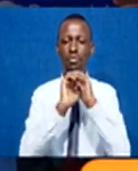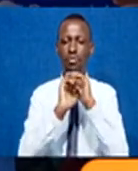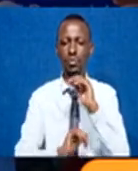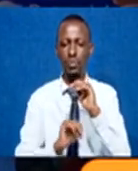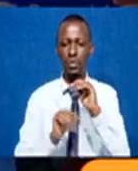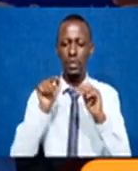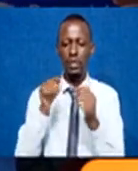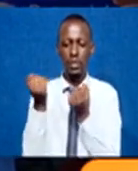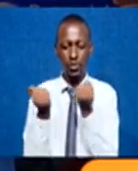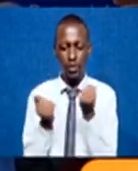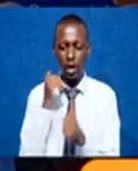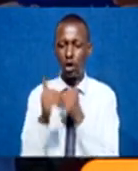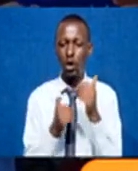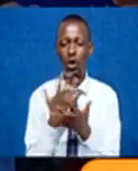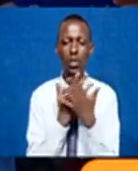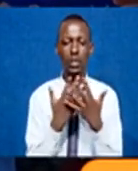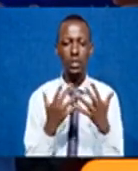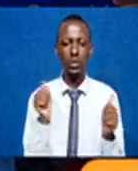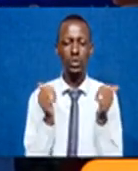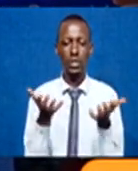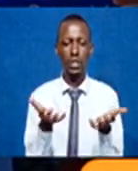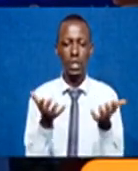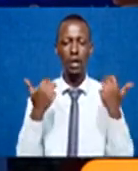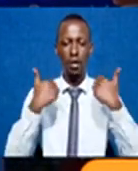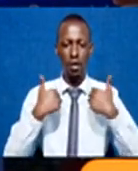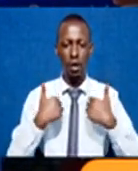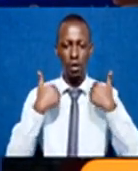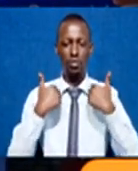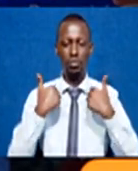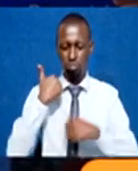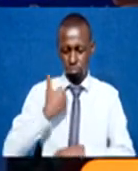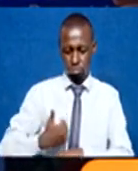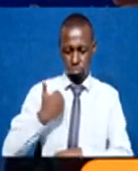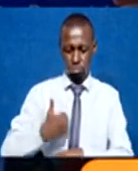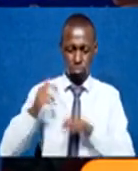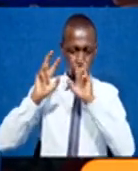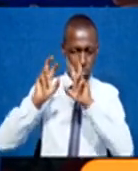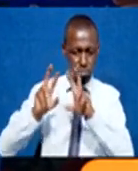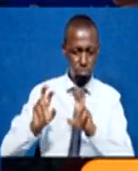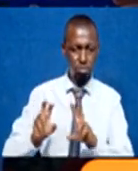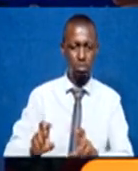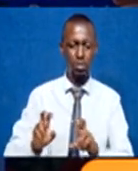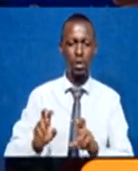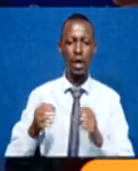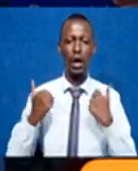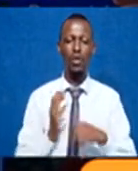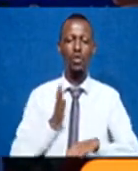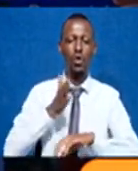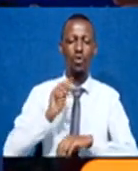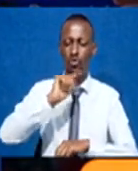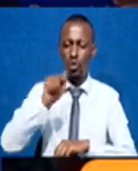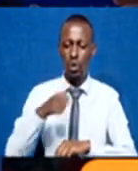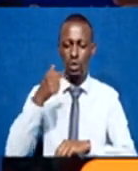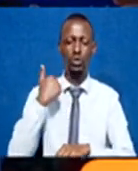that is equipped with all the necessary tools to conduct an autopsy has so far carried out more than 1,000